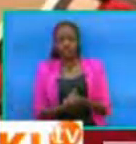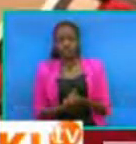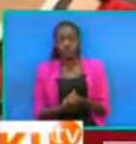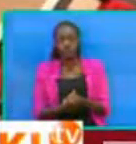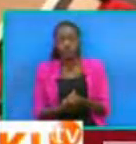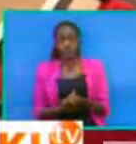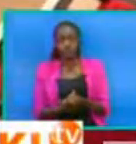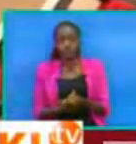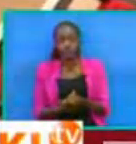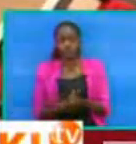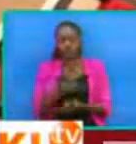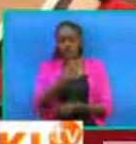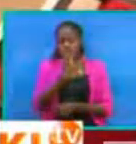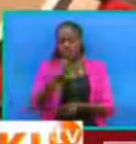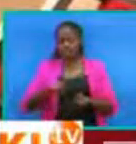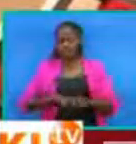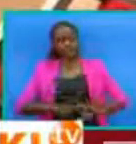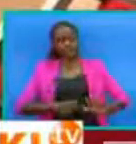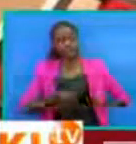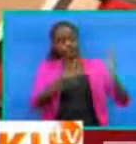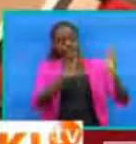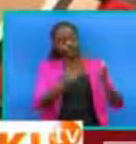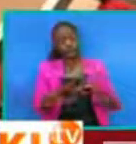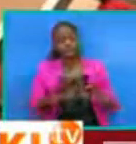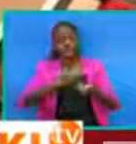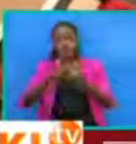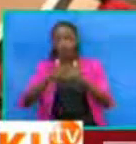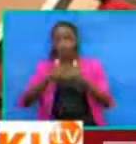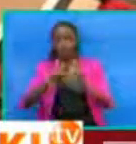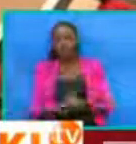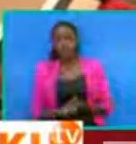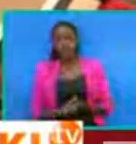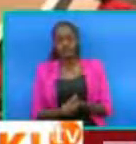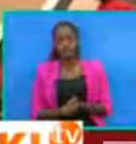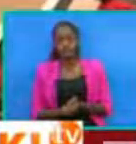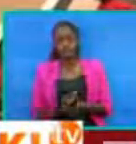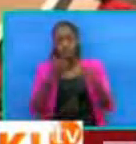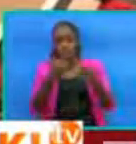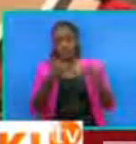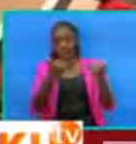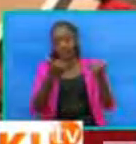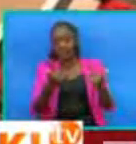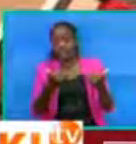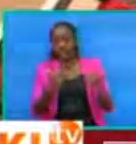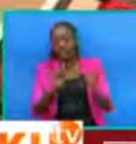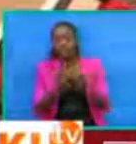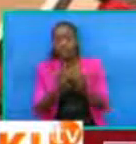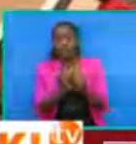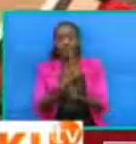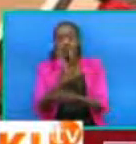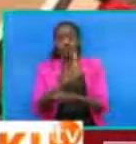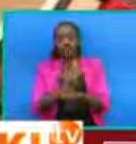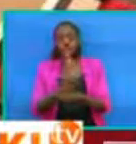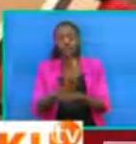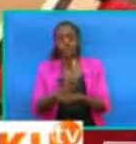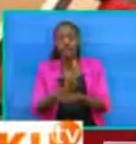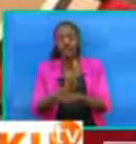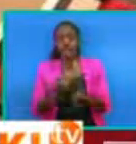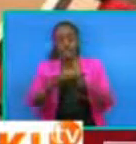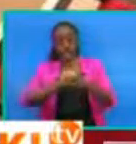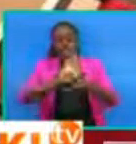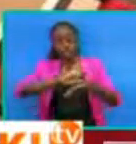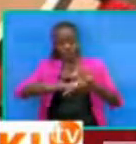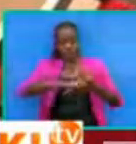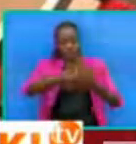least watching and cheering sports persons. But now with the emergence of robotics and computers